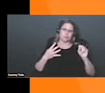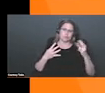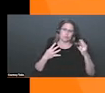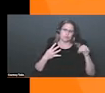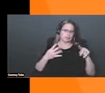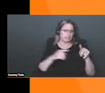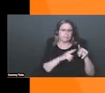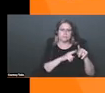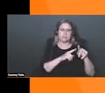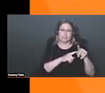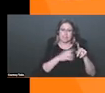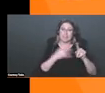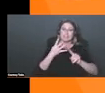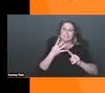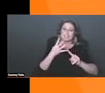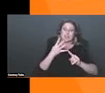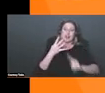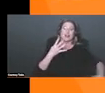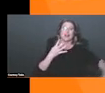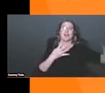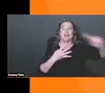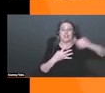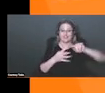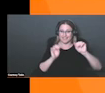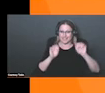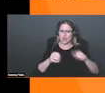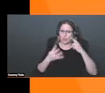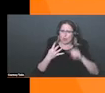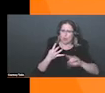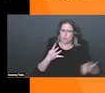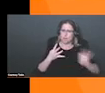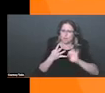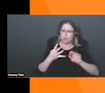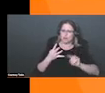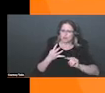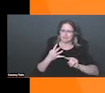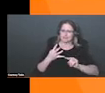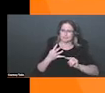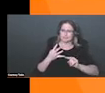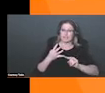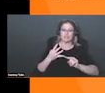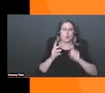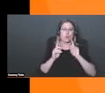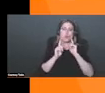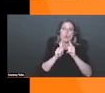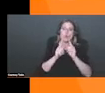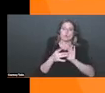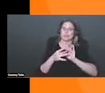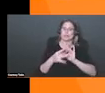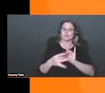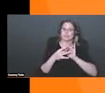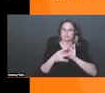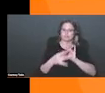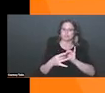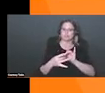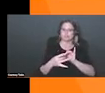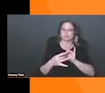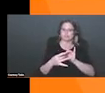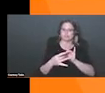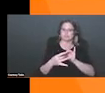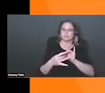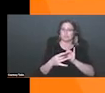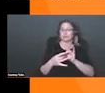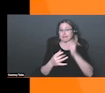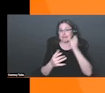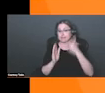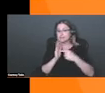actually circle right back to step one, because it really is about building a relationship and connection with a